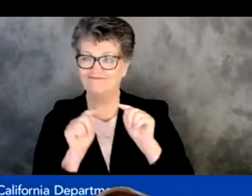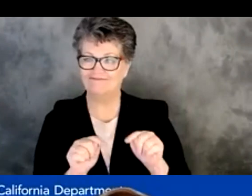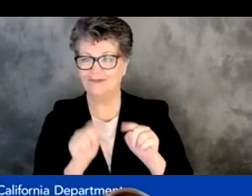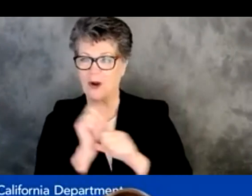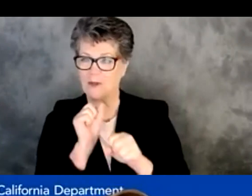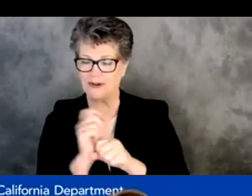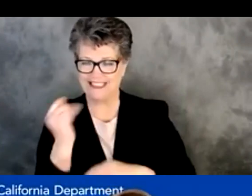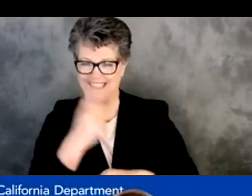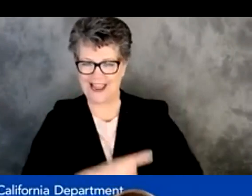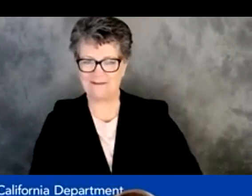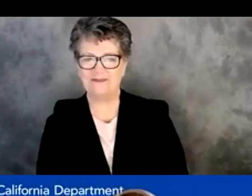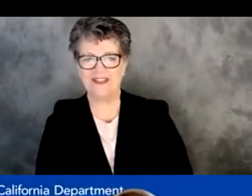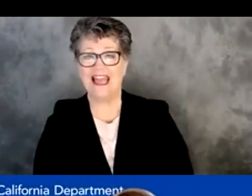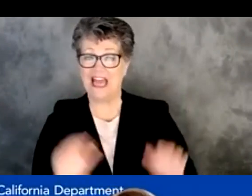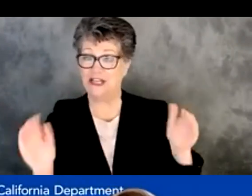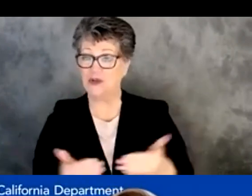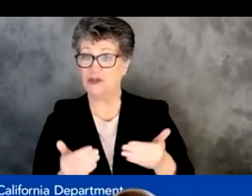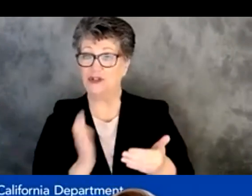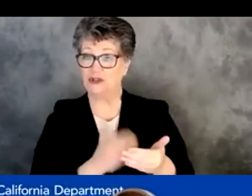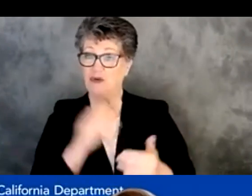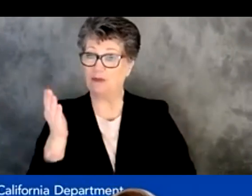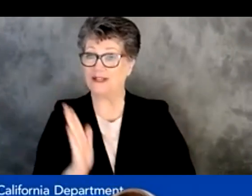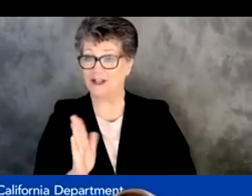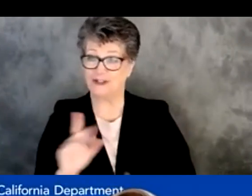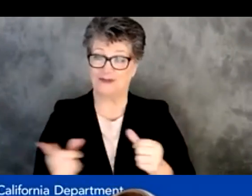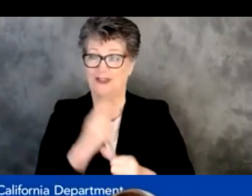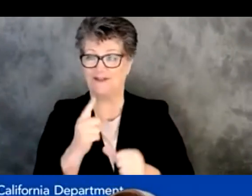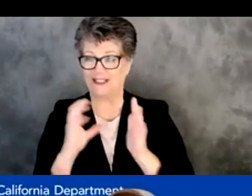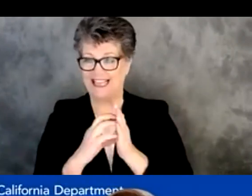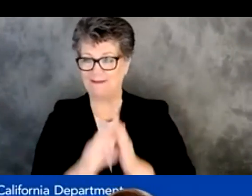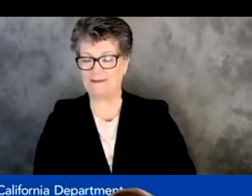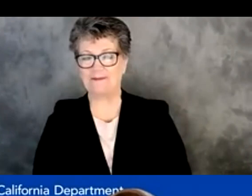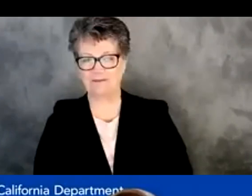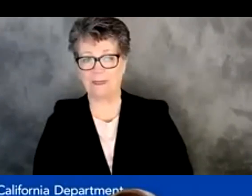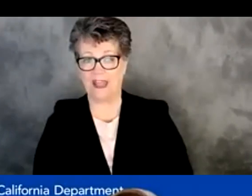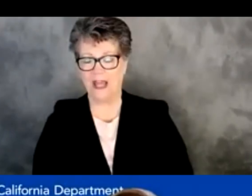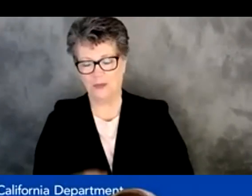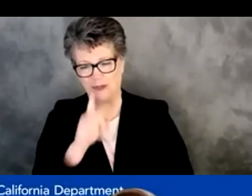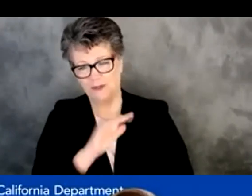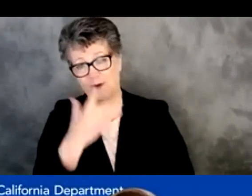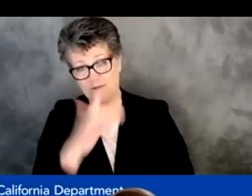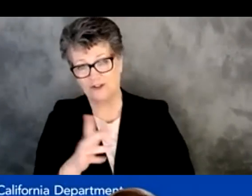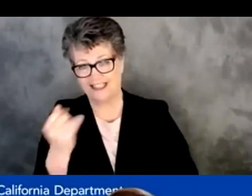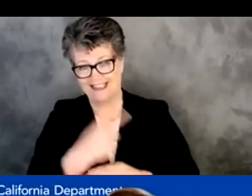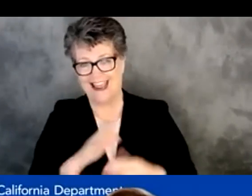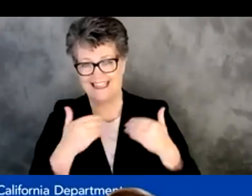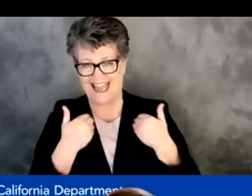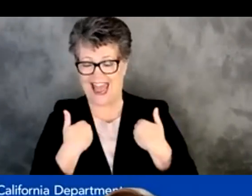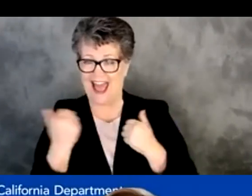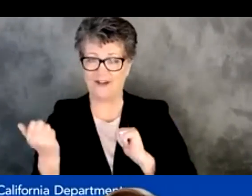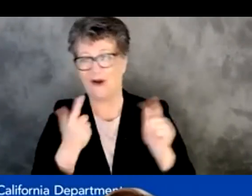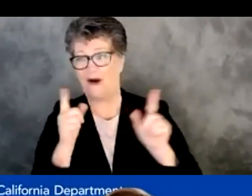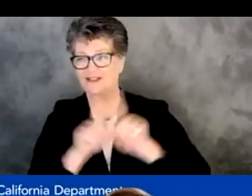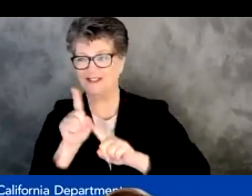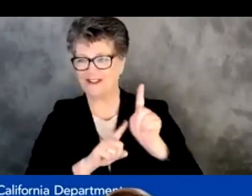work today and introduce you to our presenters for the first segment. We are so fortunate today to have an all-star